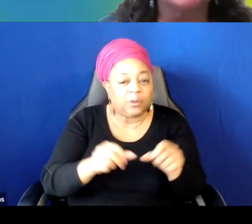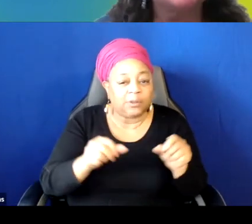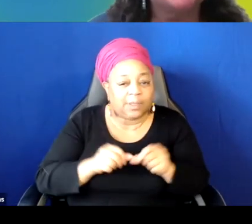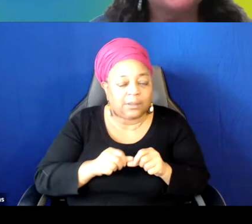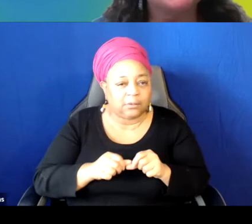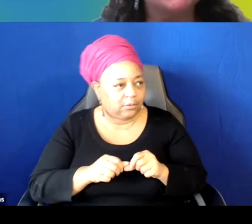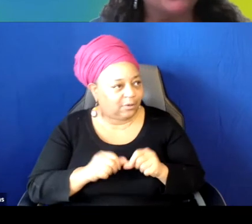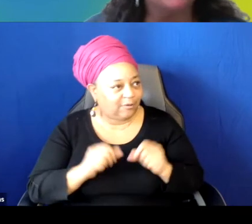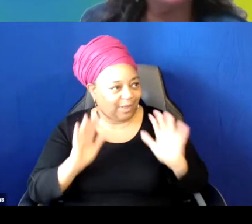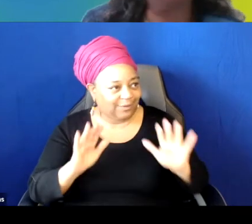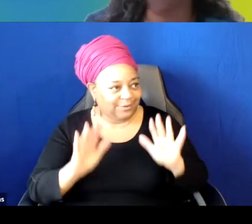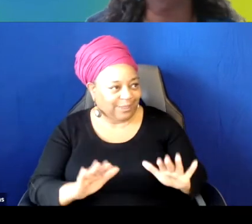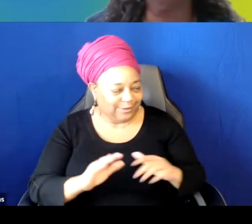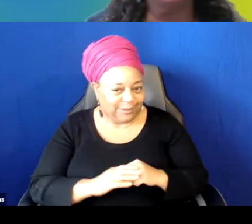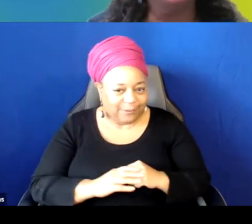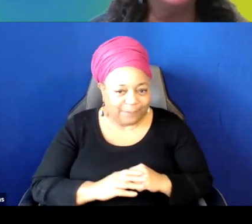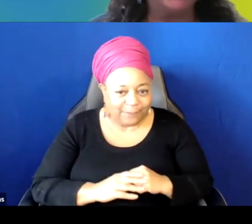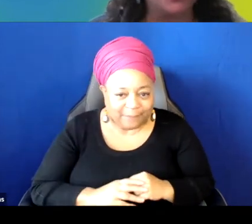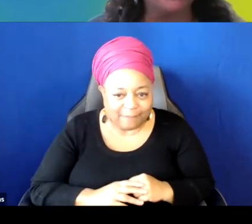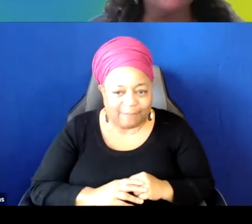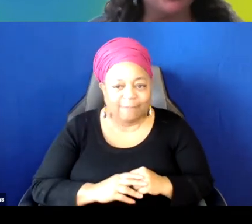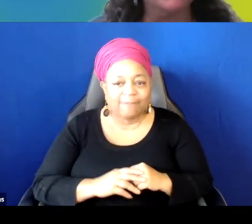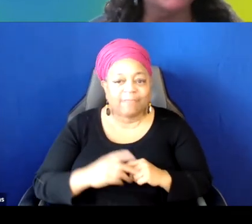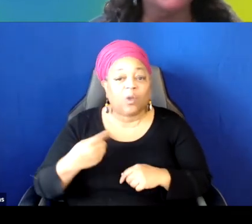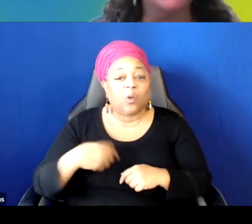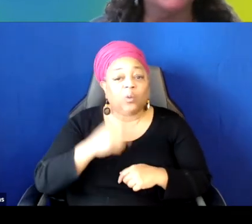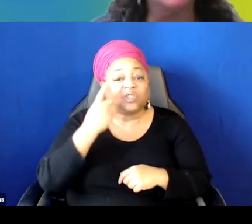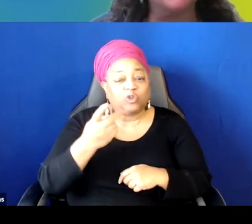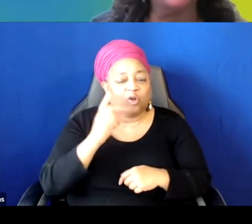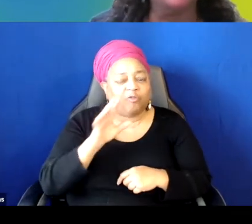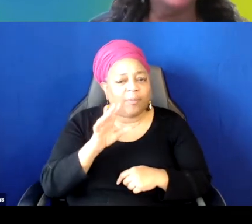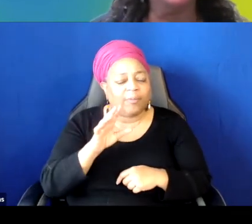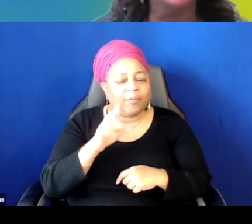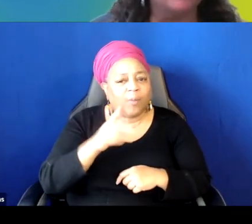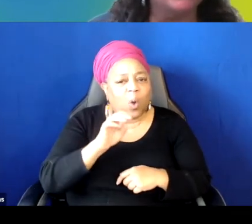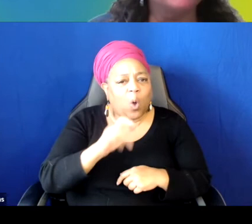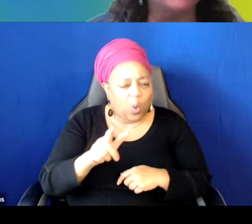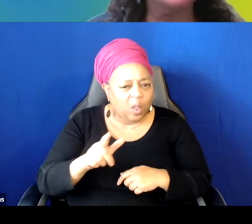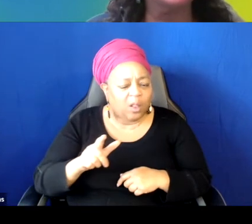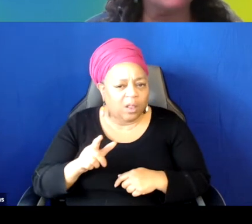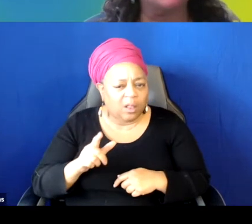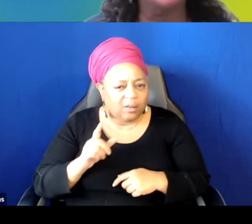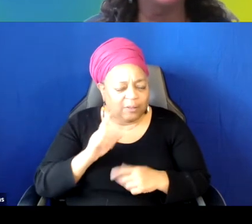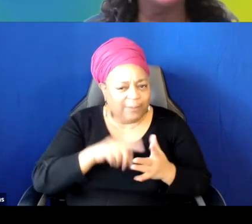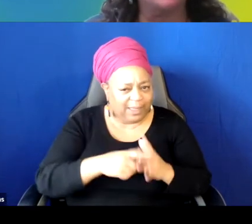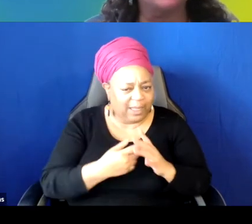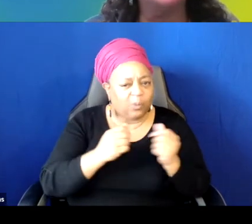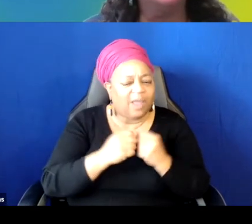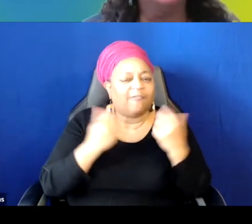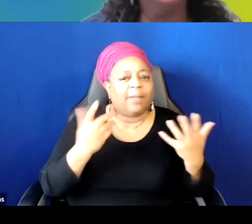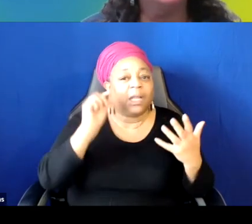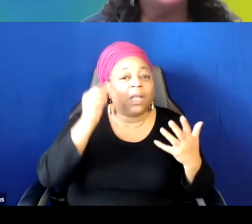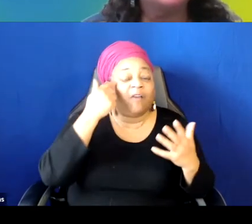Fantastic. So we saw from the poll at the beginning, we have a lot of local government folks on the